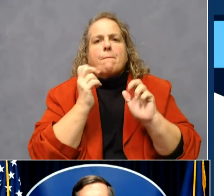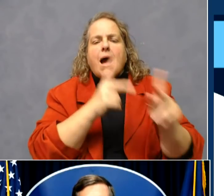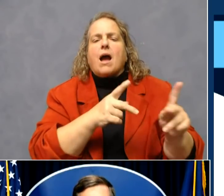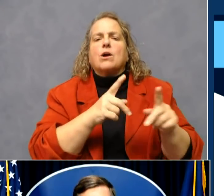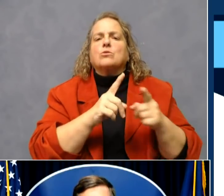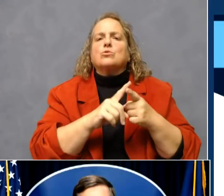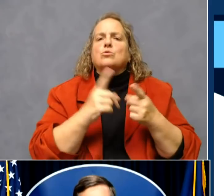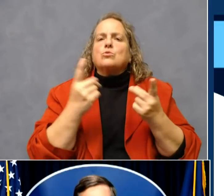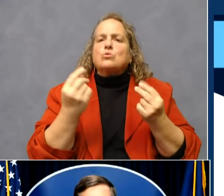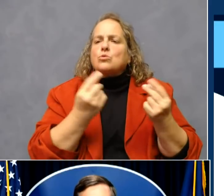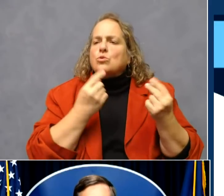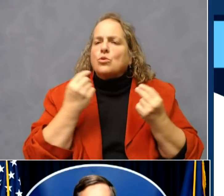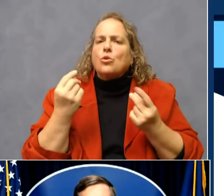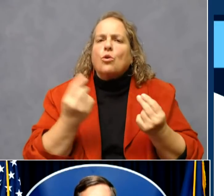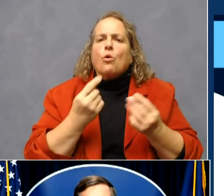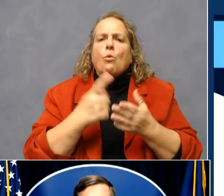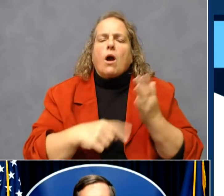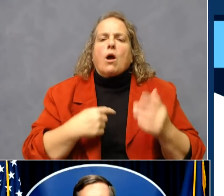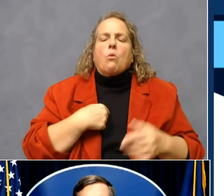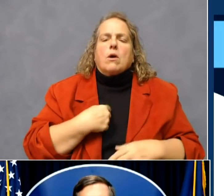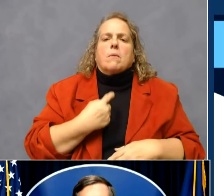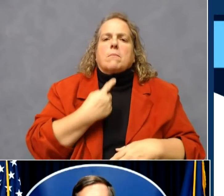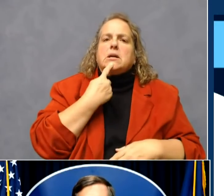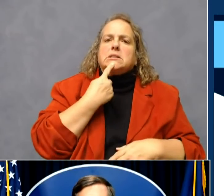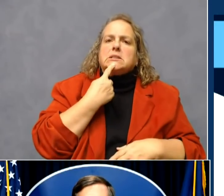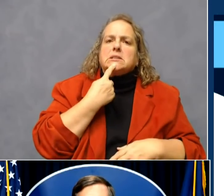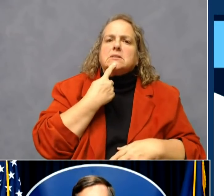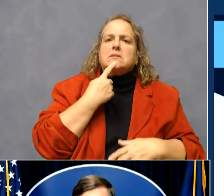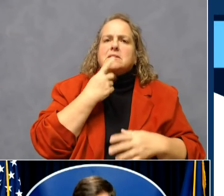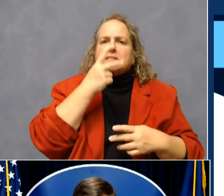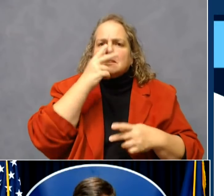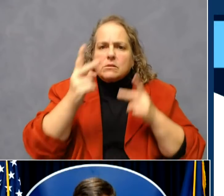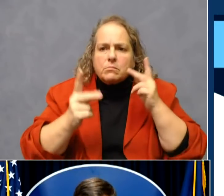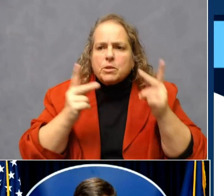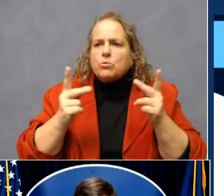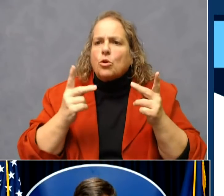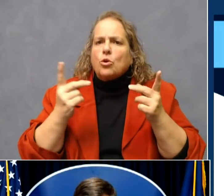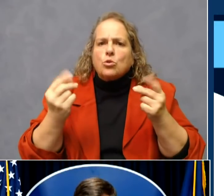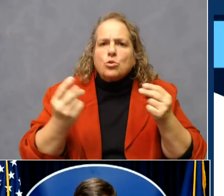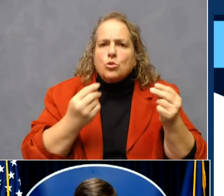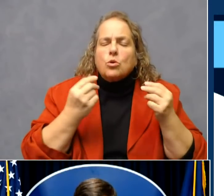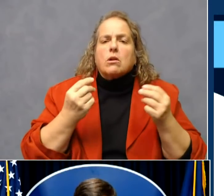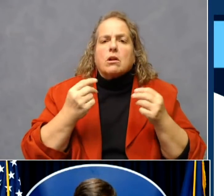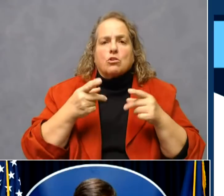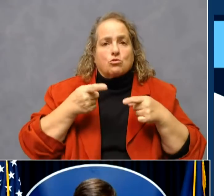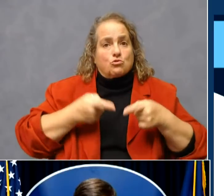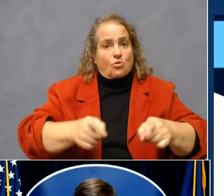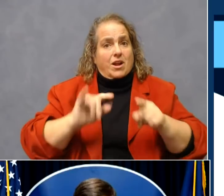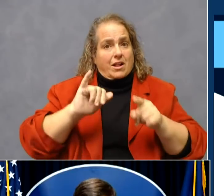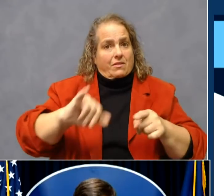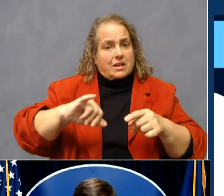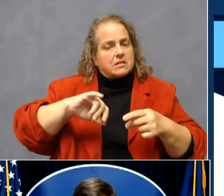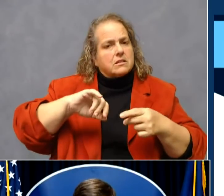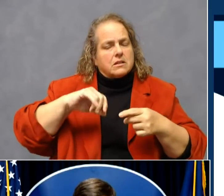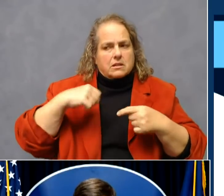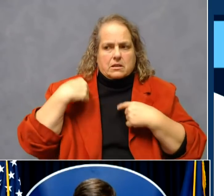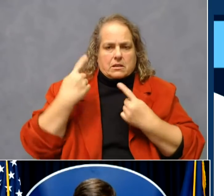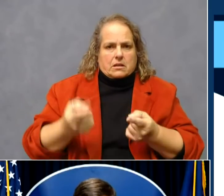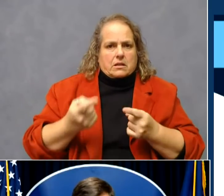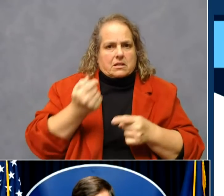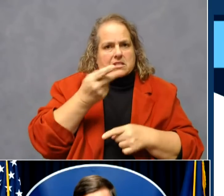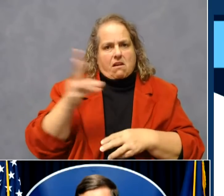have missed during these very difficult numbers of months.